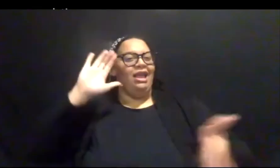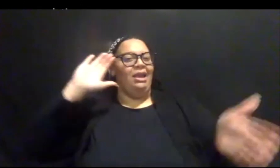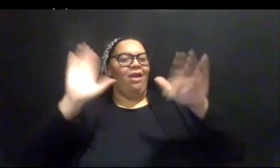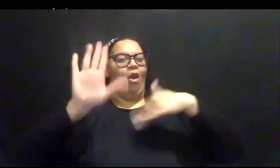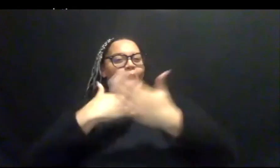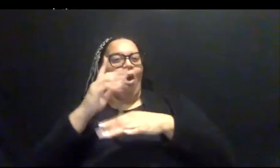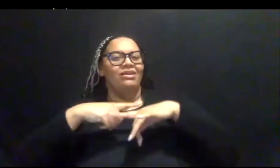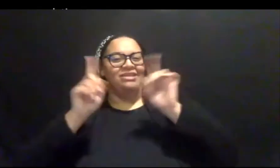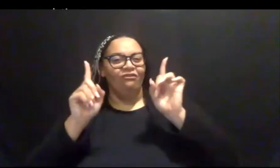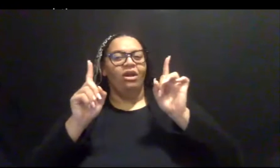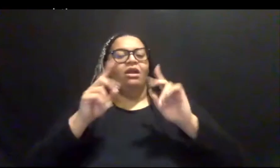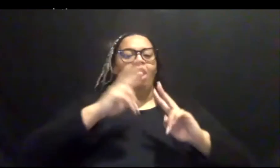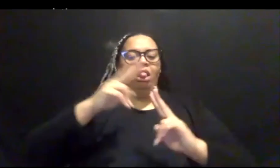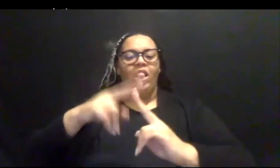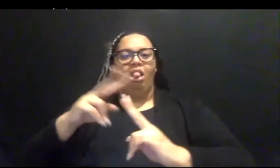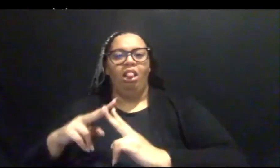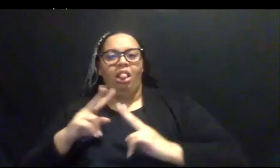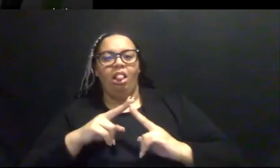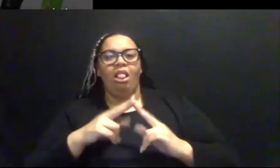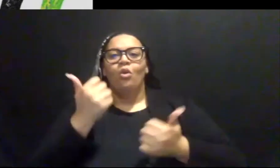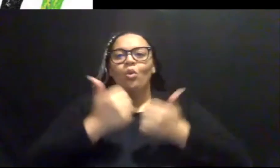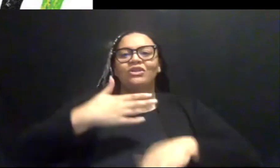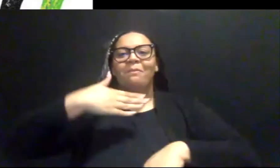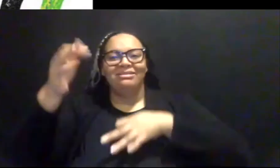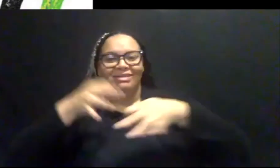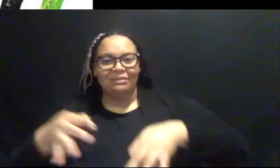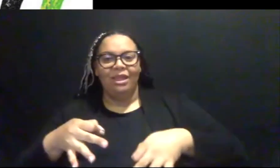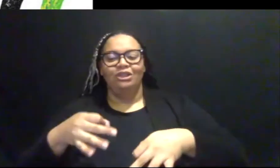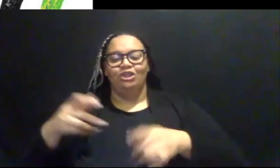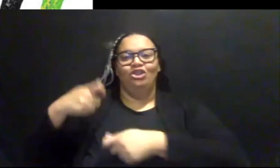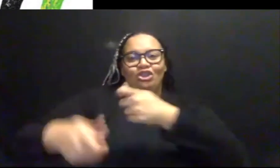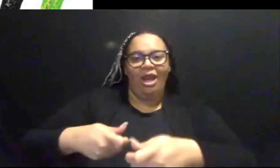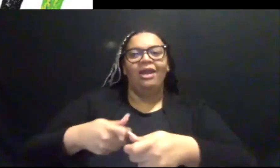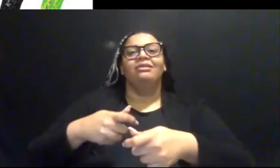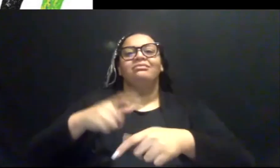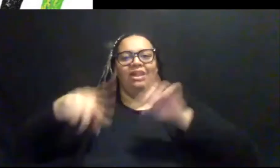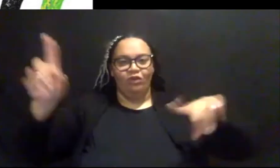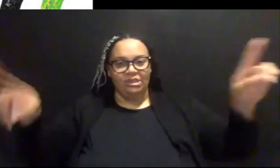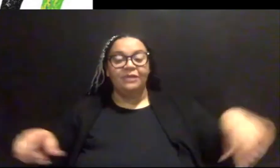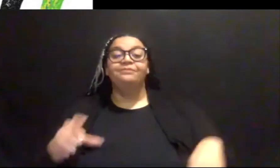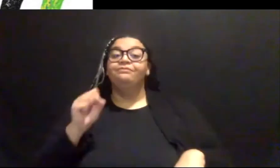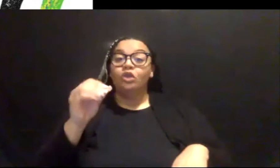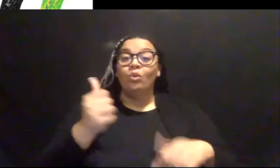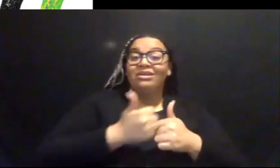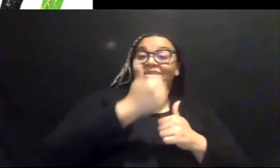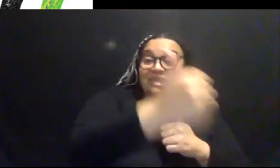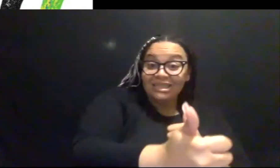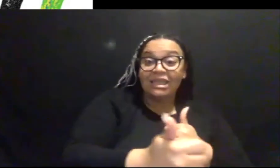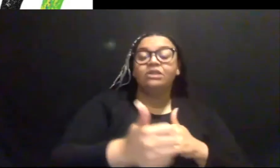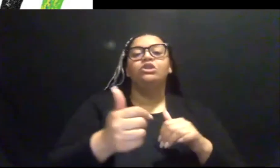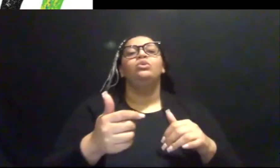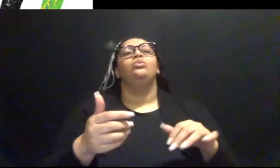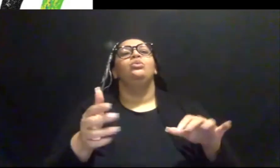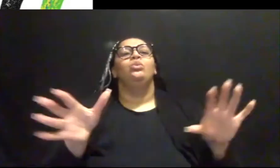to see which best explain the variation in the genetic diversity. And so again, you take those genetic distances, you combine them with the